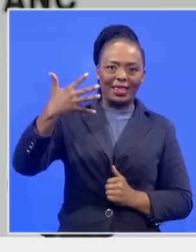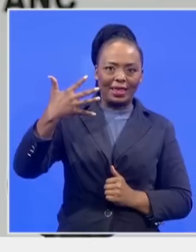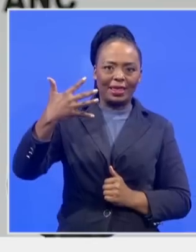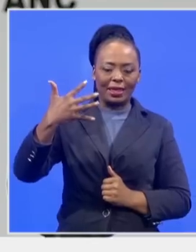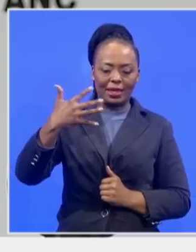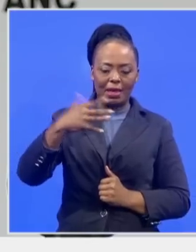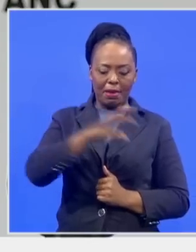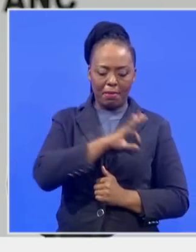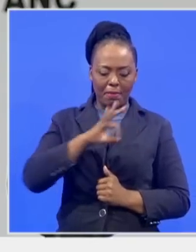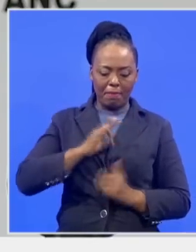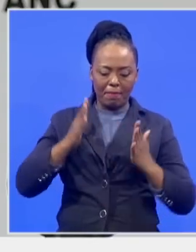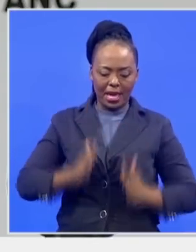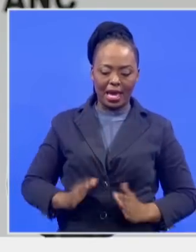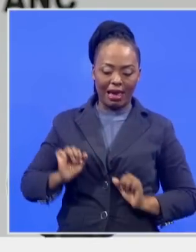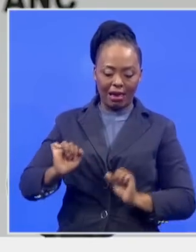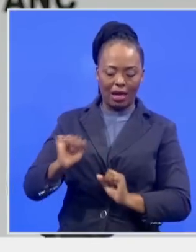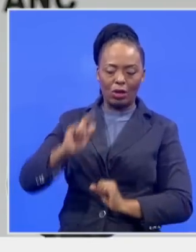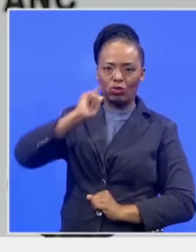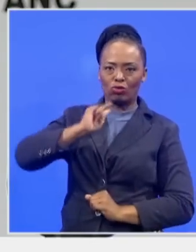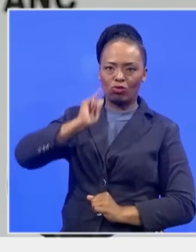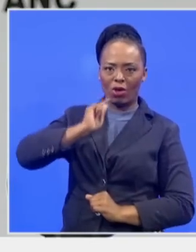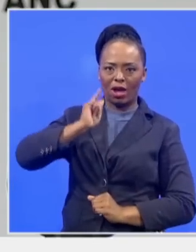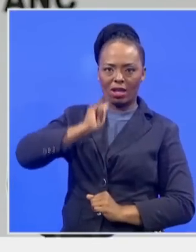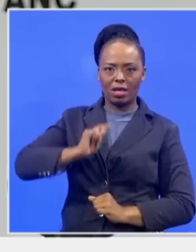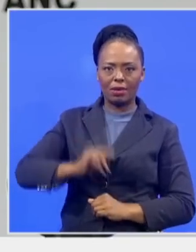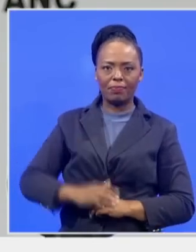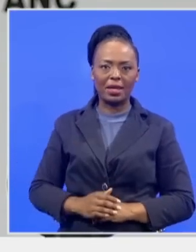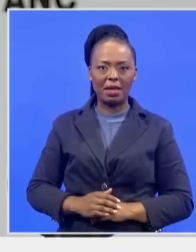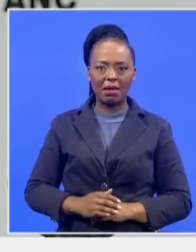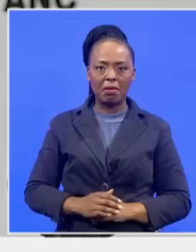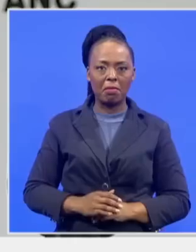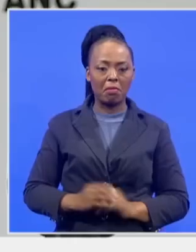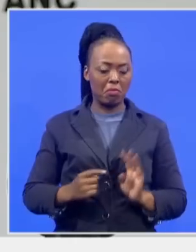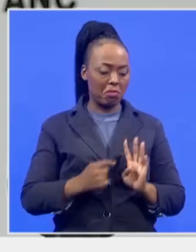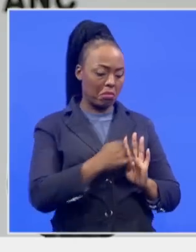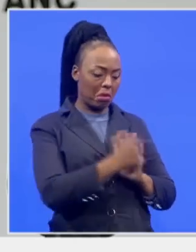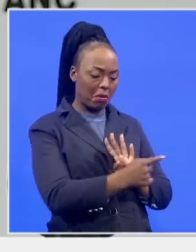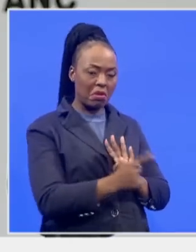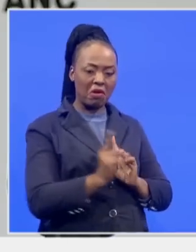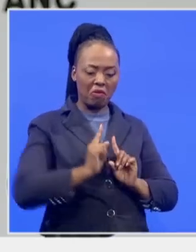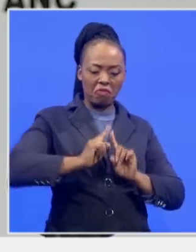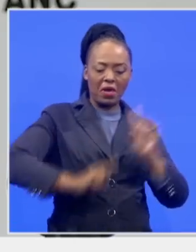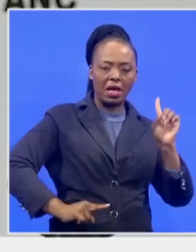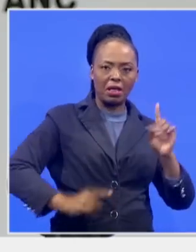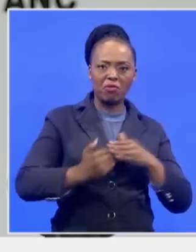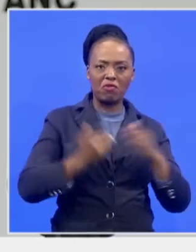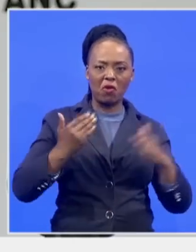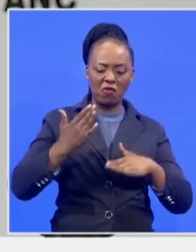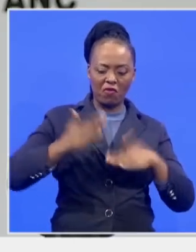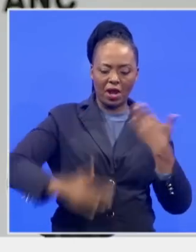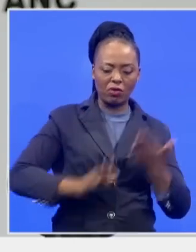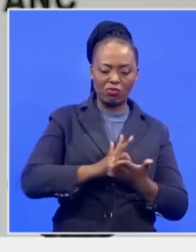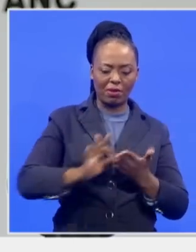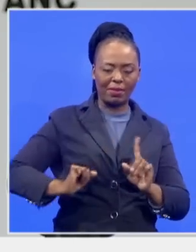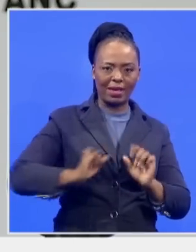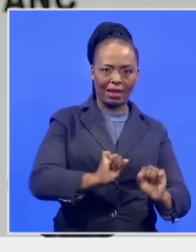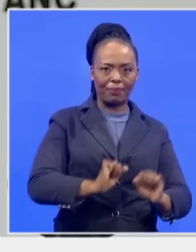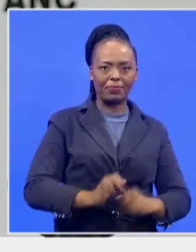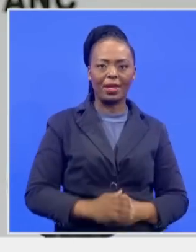Tshwane. All the other mayors have fallen before they even finished their term. That's what has happened in